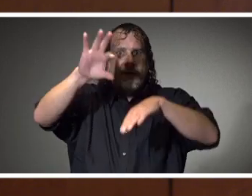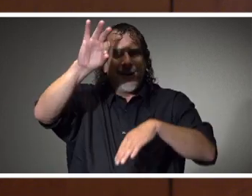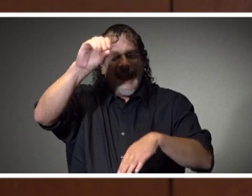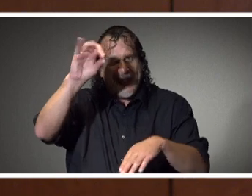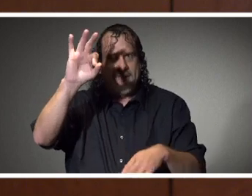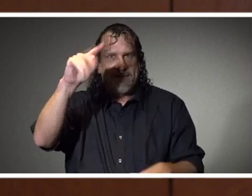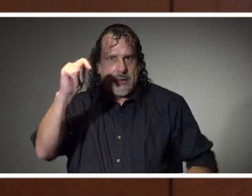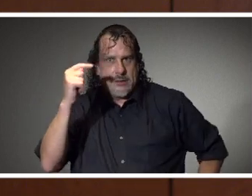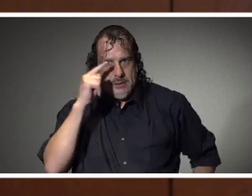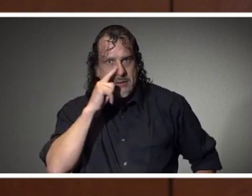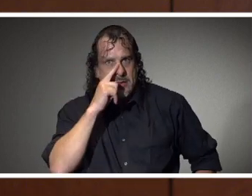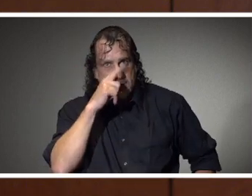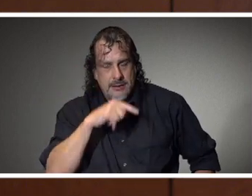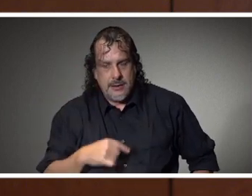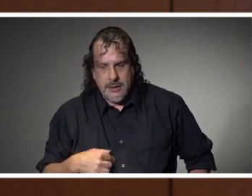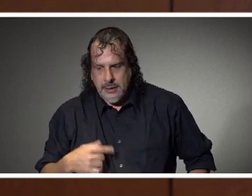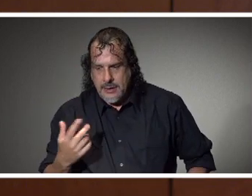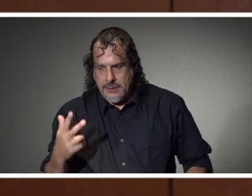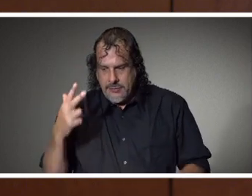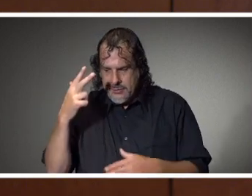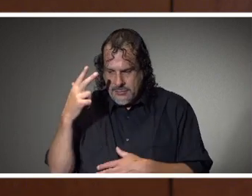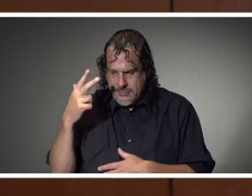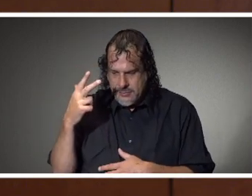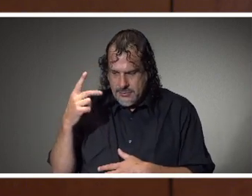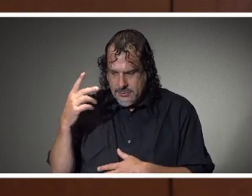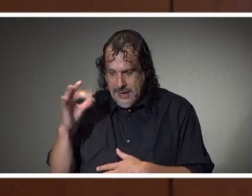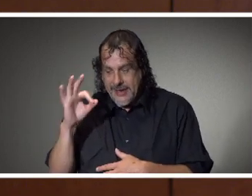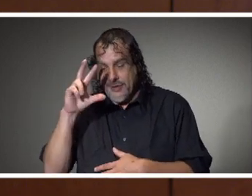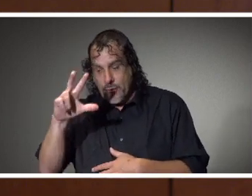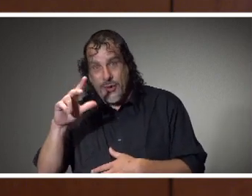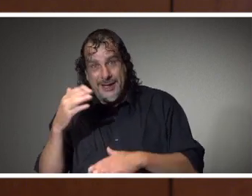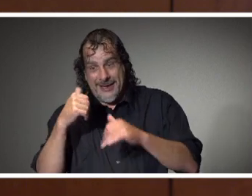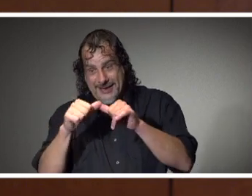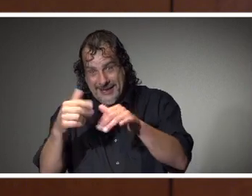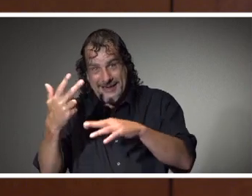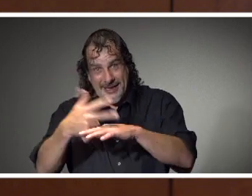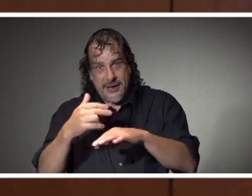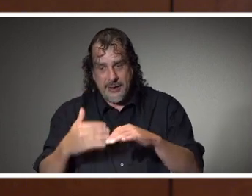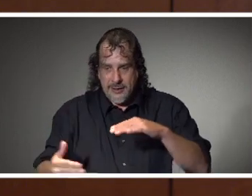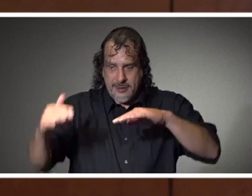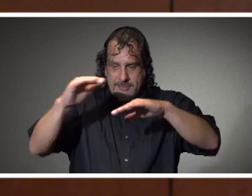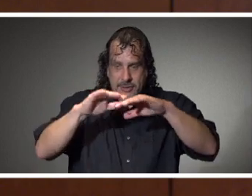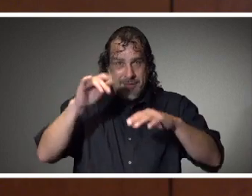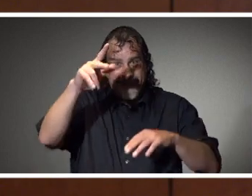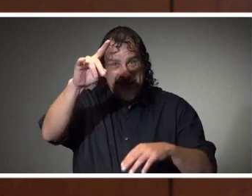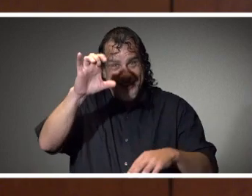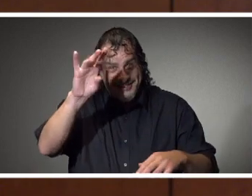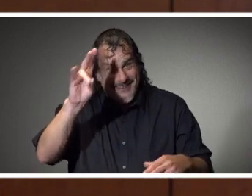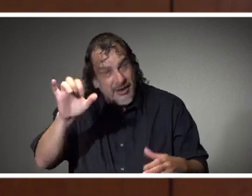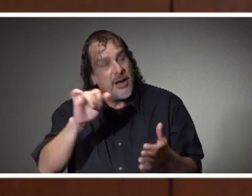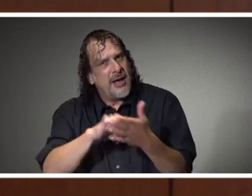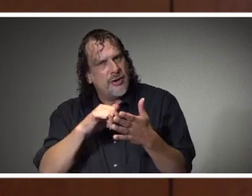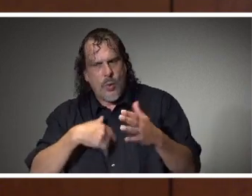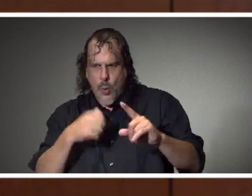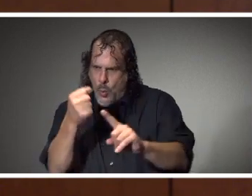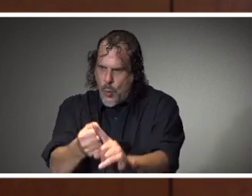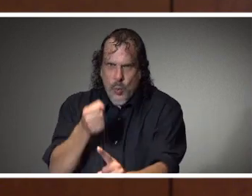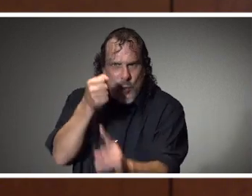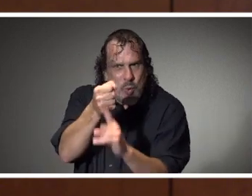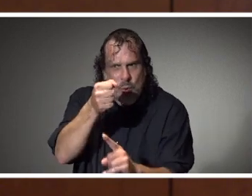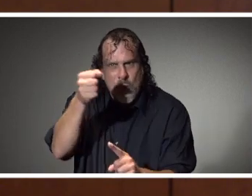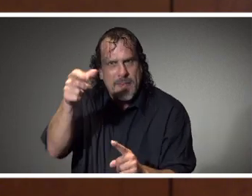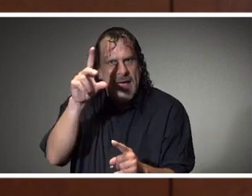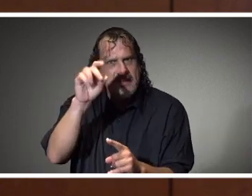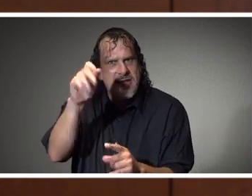for 83 consecutive days, it's above 94. So that is a serious impact within that Delta land and